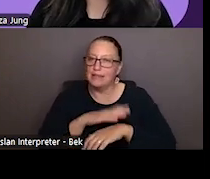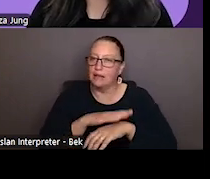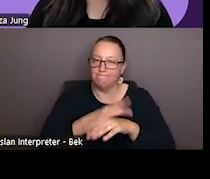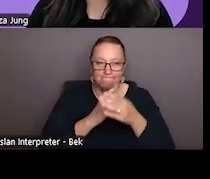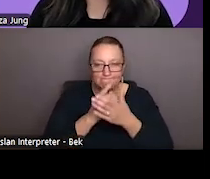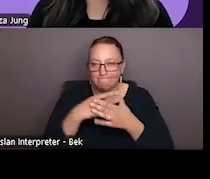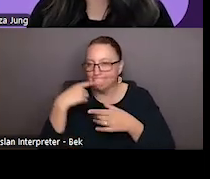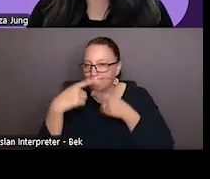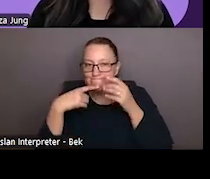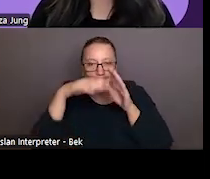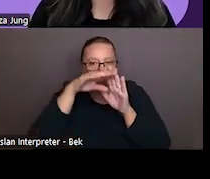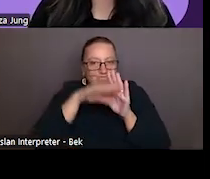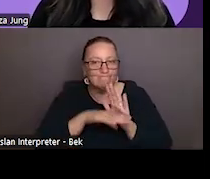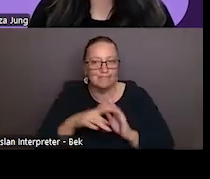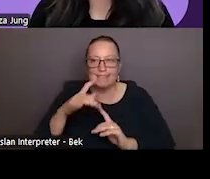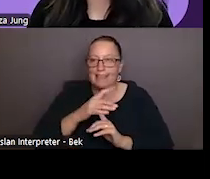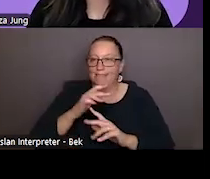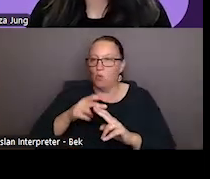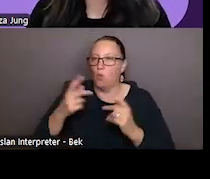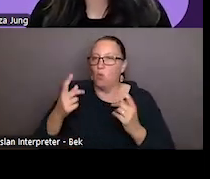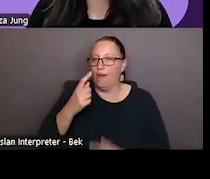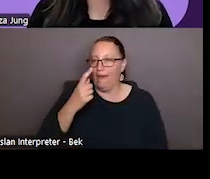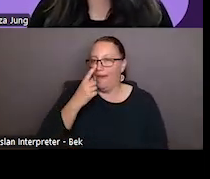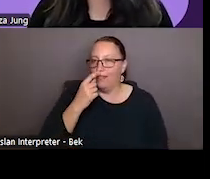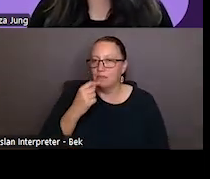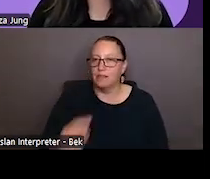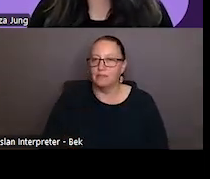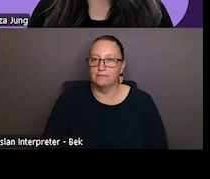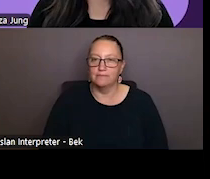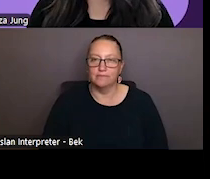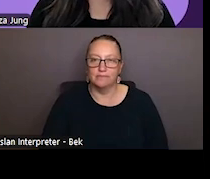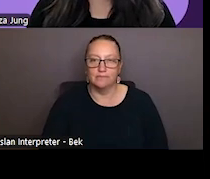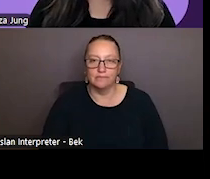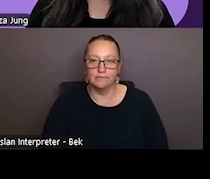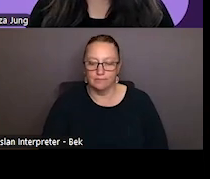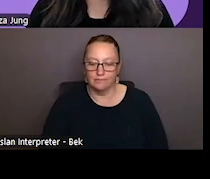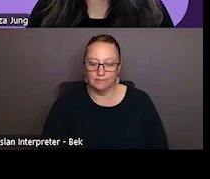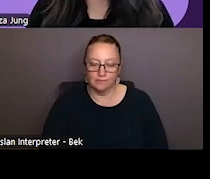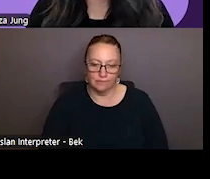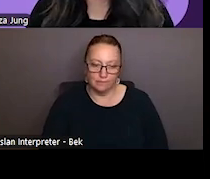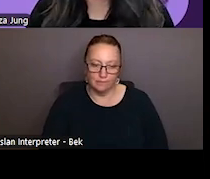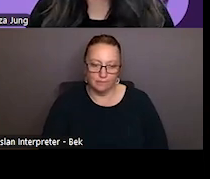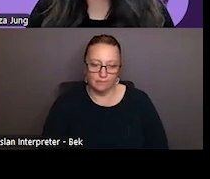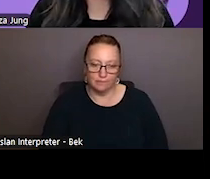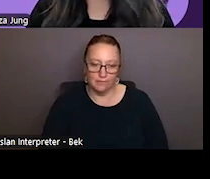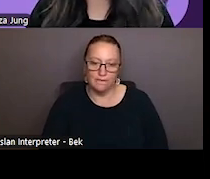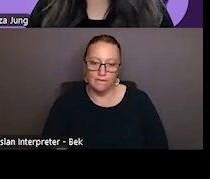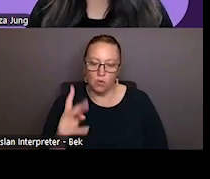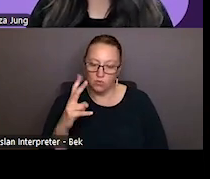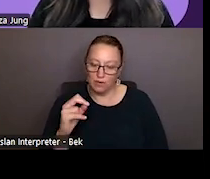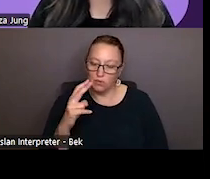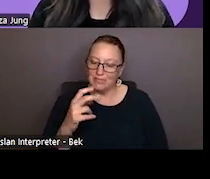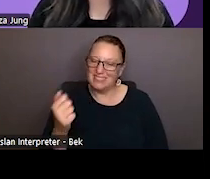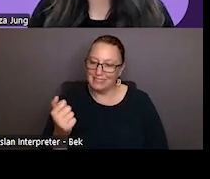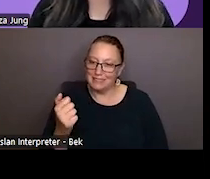you through some of the key eligibility criteria that you should be aware of. For 2026 awards, we're